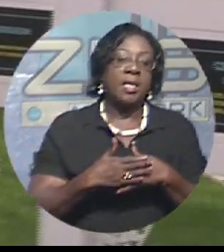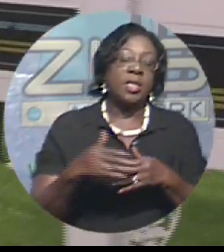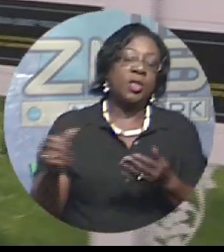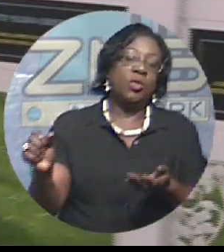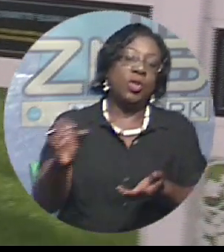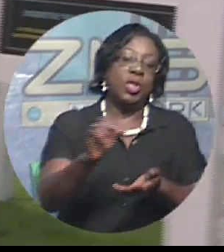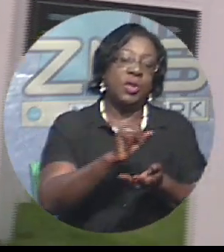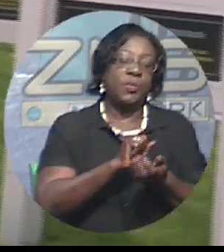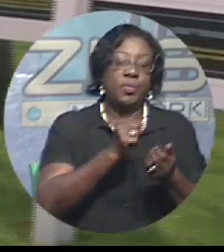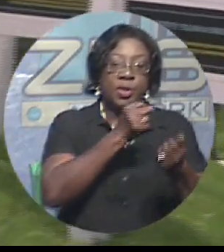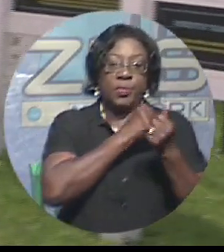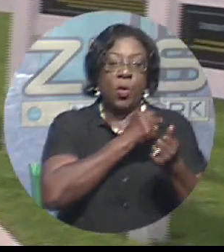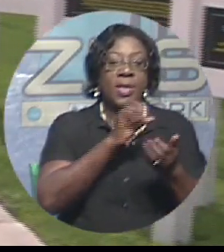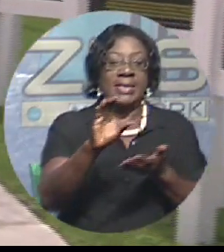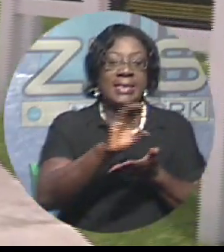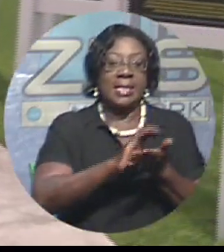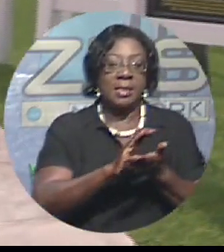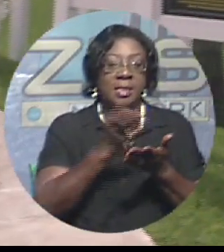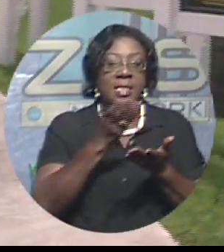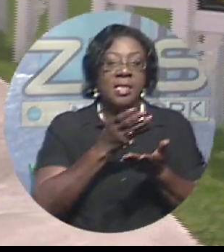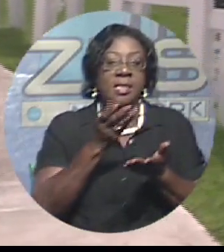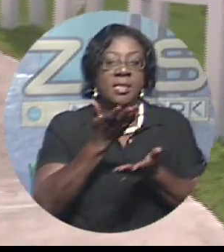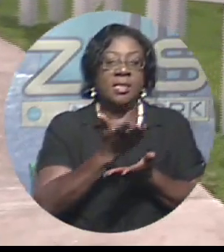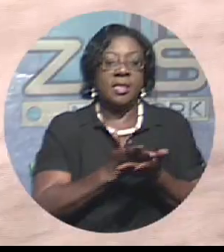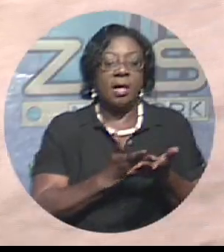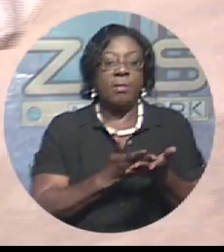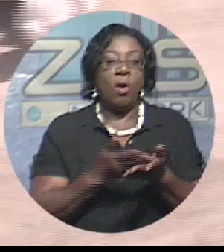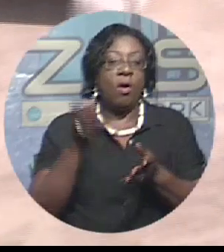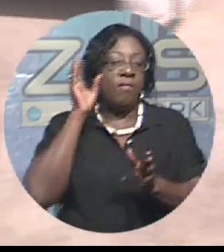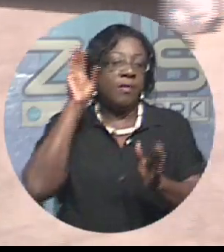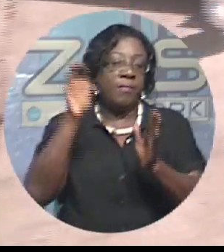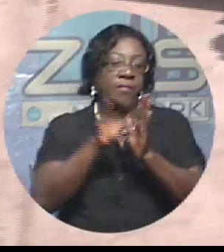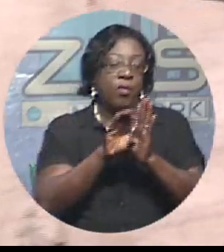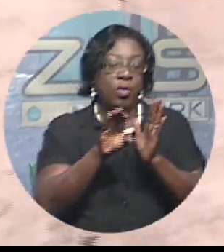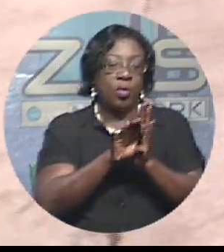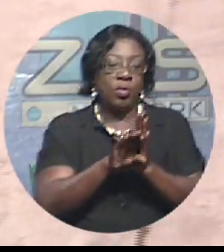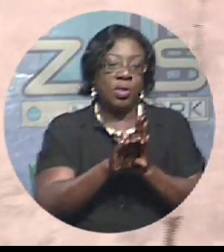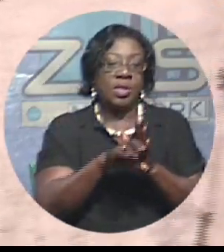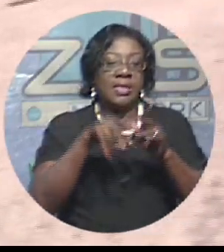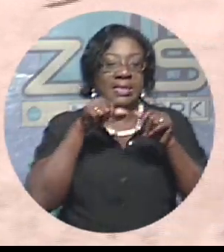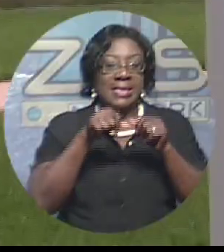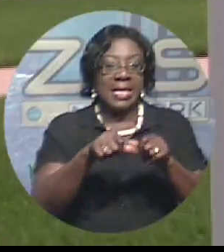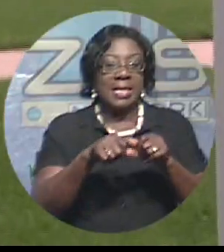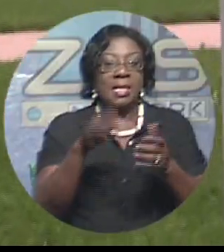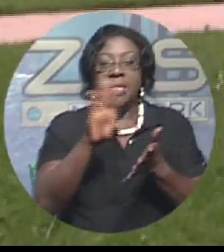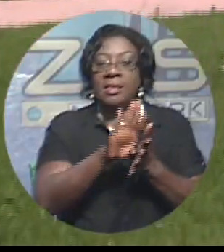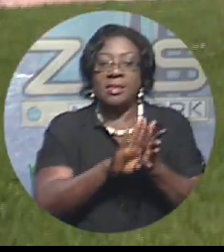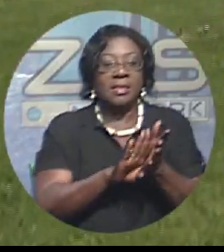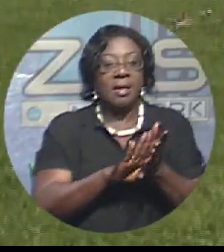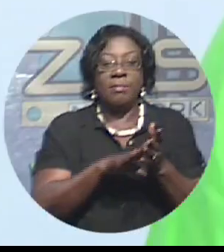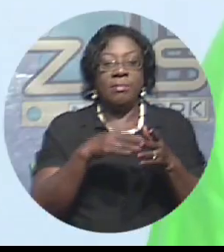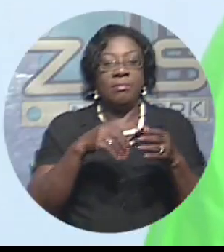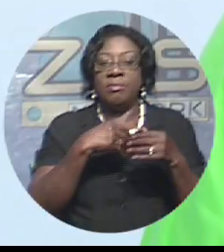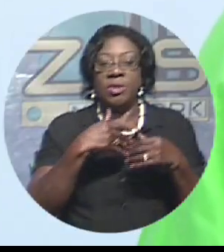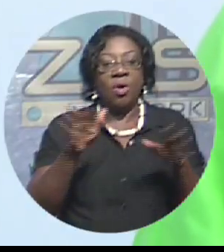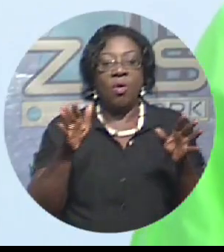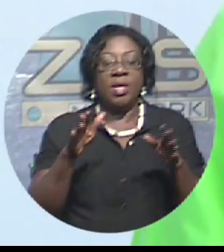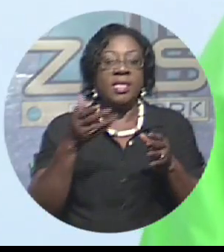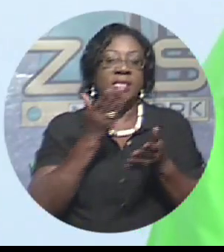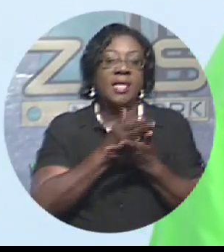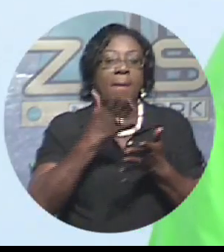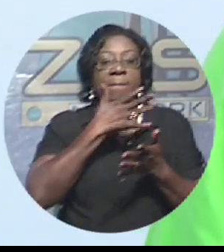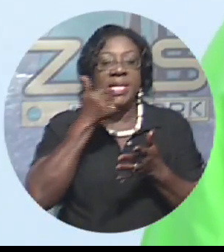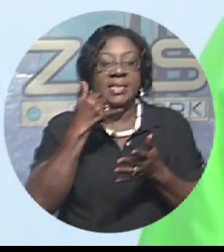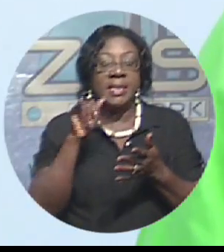and the Walk of Fame. Some pitchers withstood the strong winds, some not so. On the floor, and some missing. The pitchers were